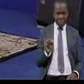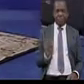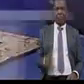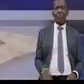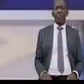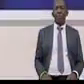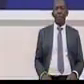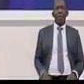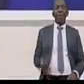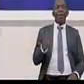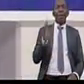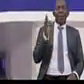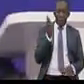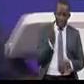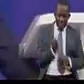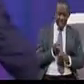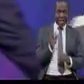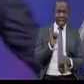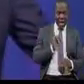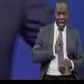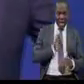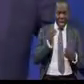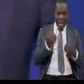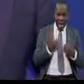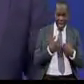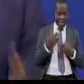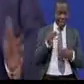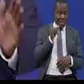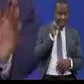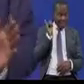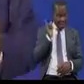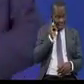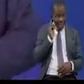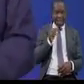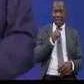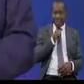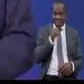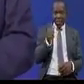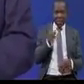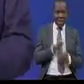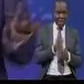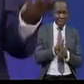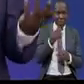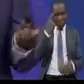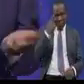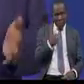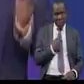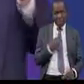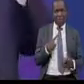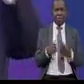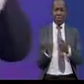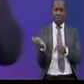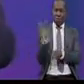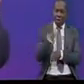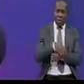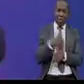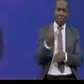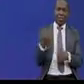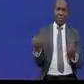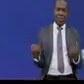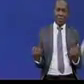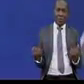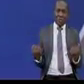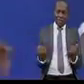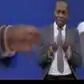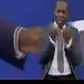I had yesterday is not enough to overcome the challenges of today. Every day